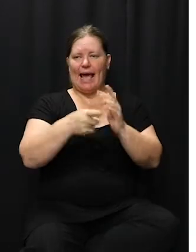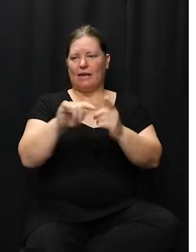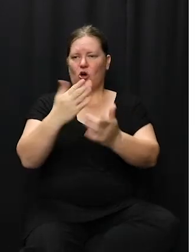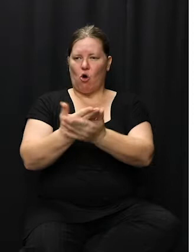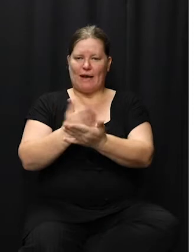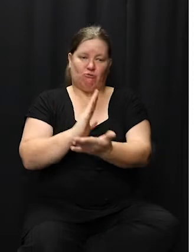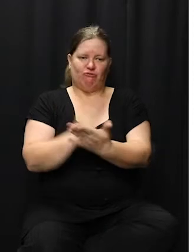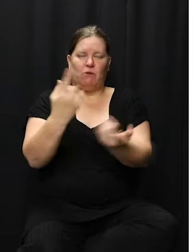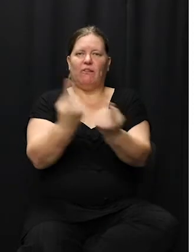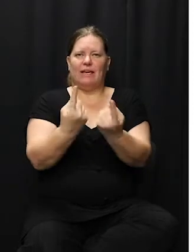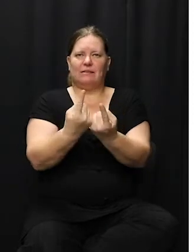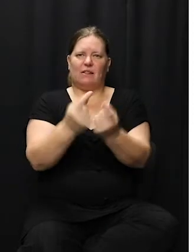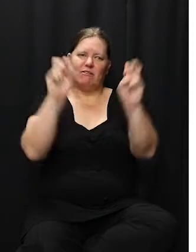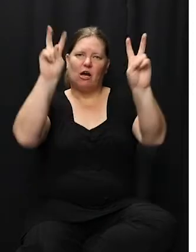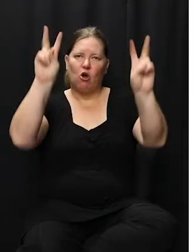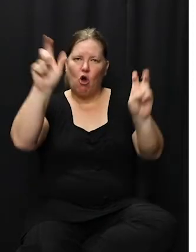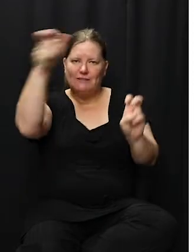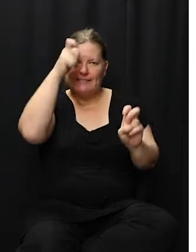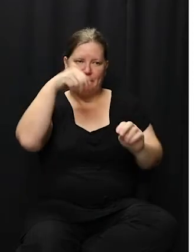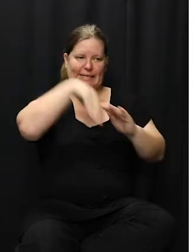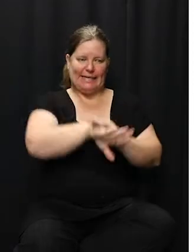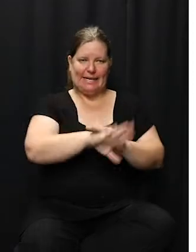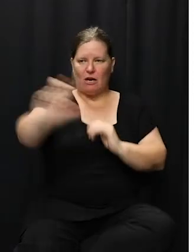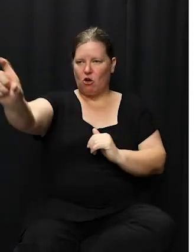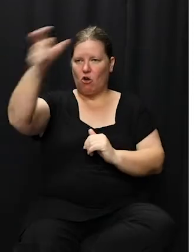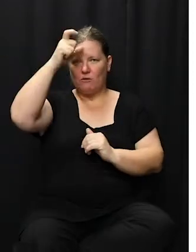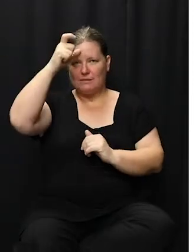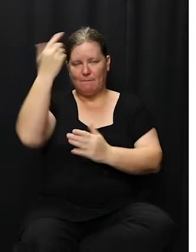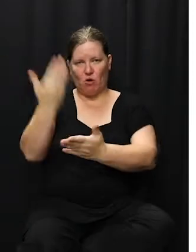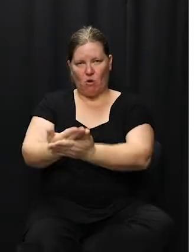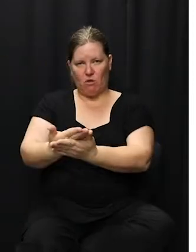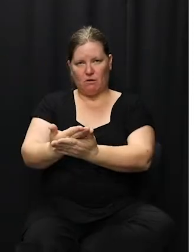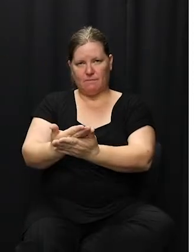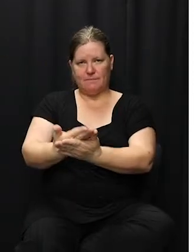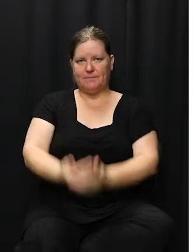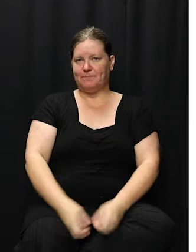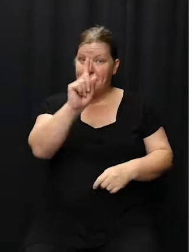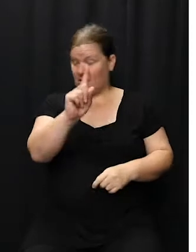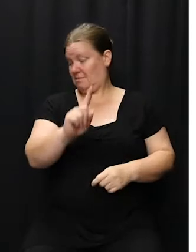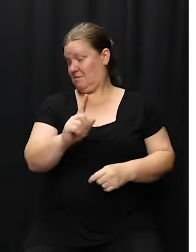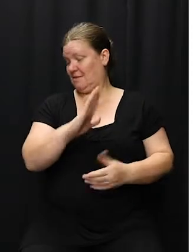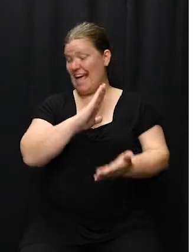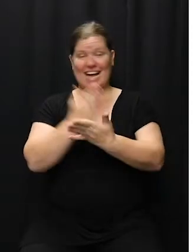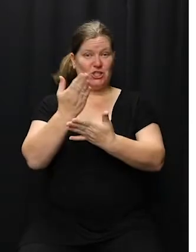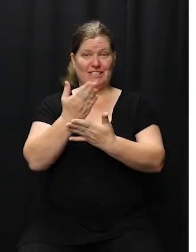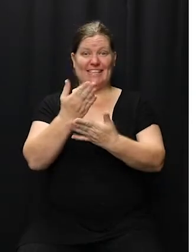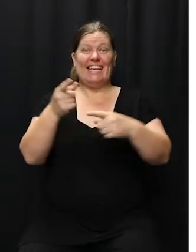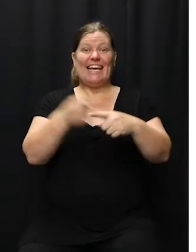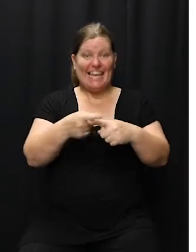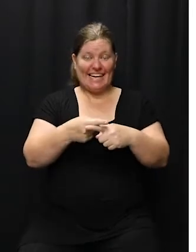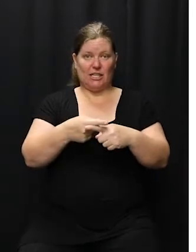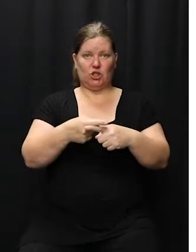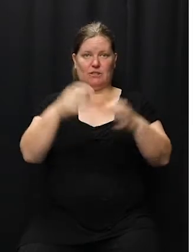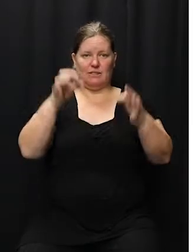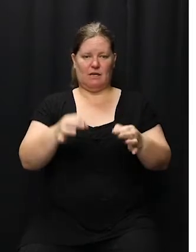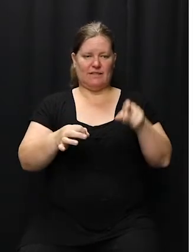on. People feel like, oh, well, in and on, they're actual a thing, it's a concept. So everyone would have in and